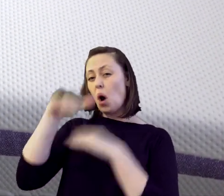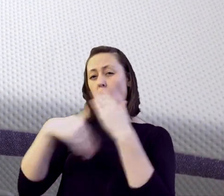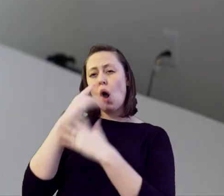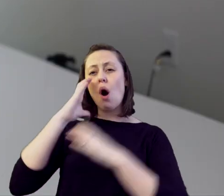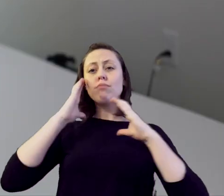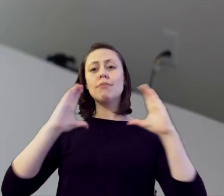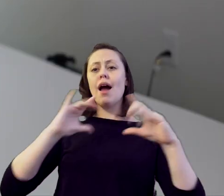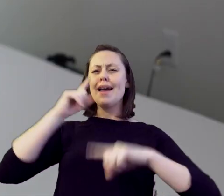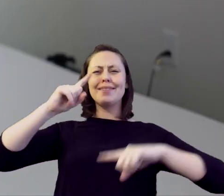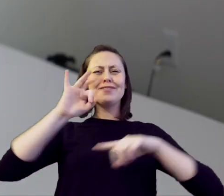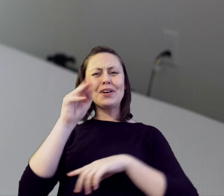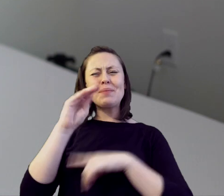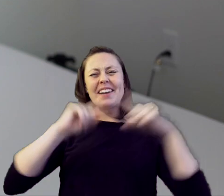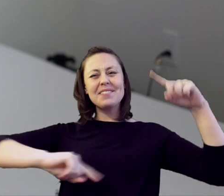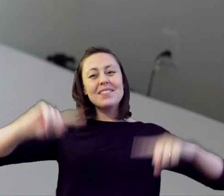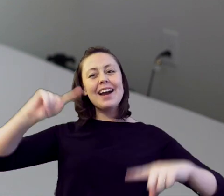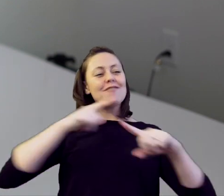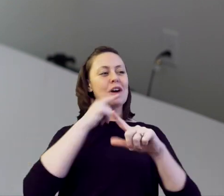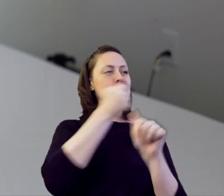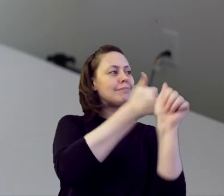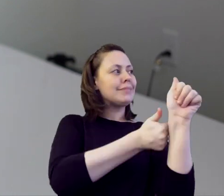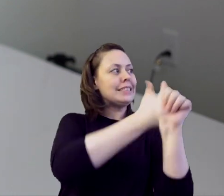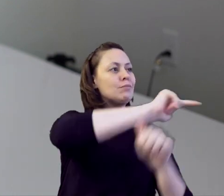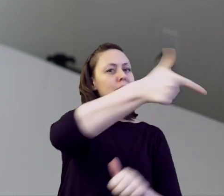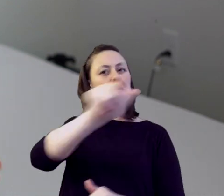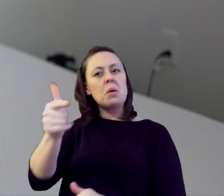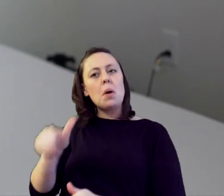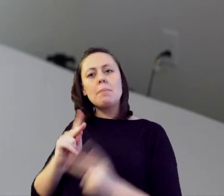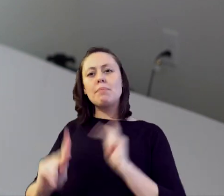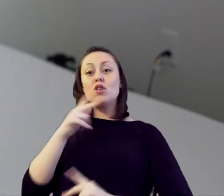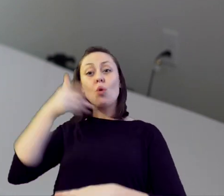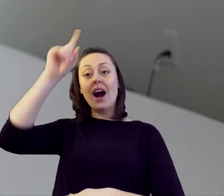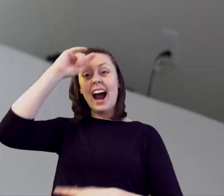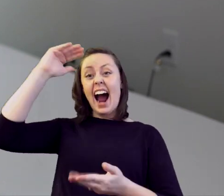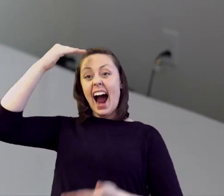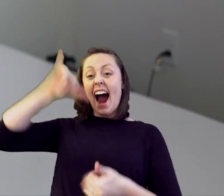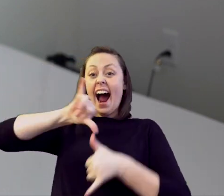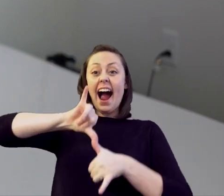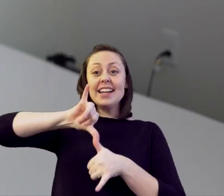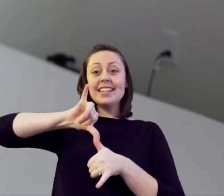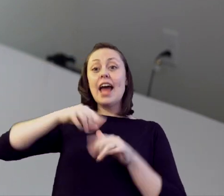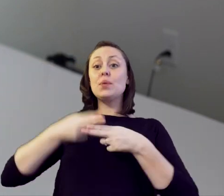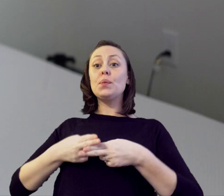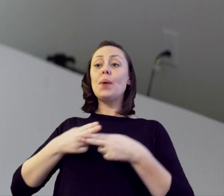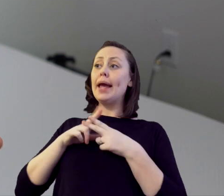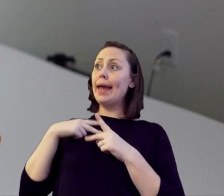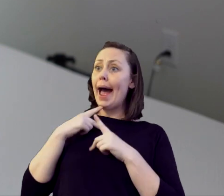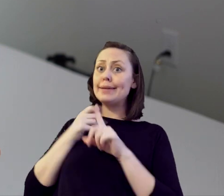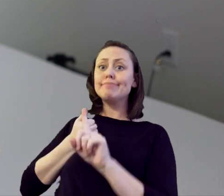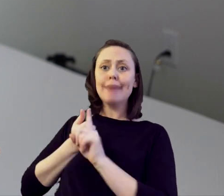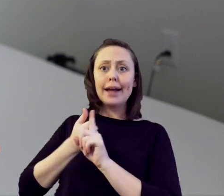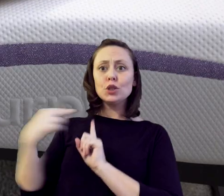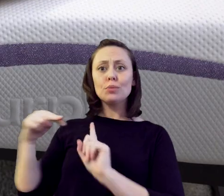firmness can vary quite a bit from user to user. Your height and your weight can often affect how you